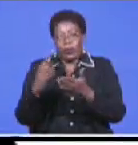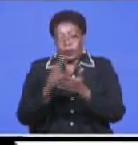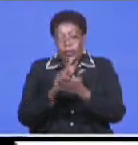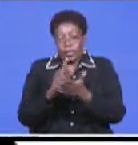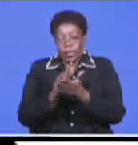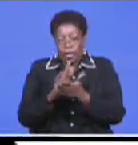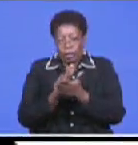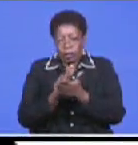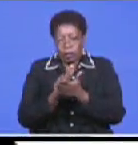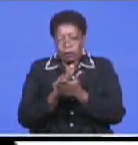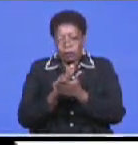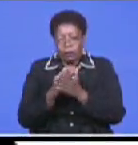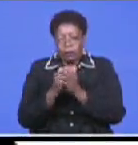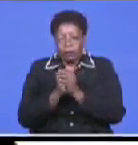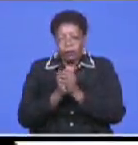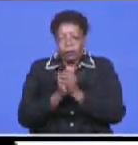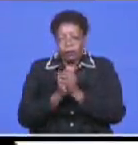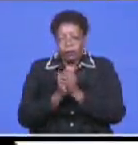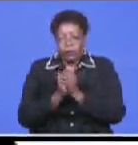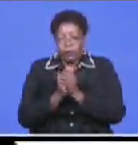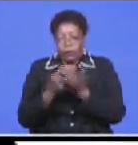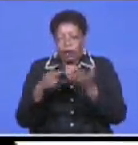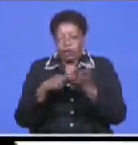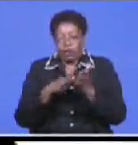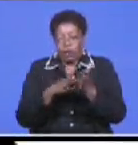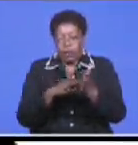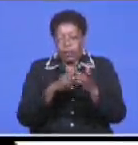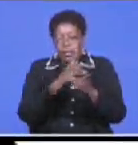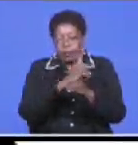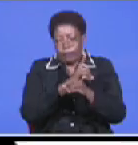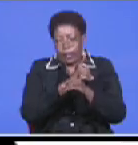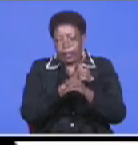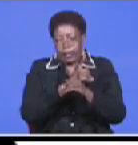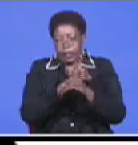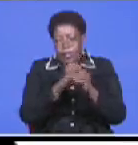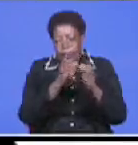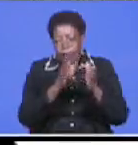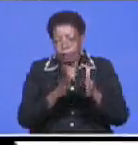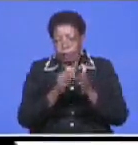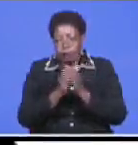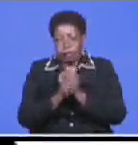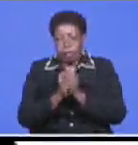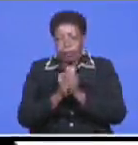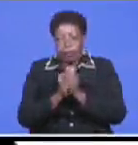continues before Justice Deborah Fraser. Representing the defendants are attorneys Maria